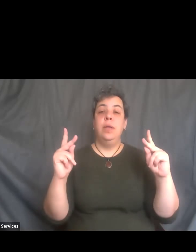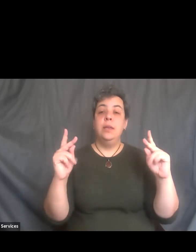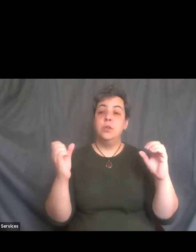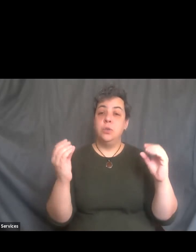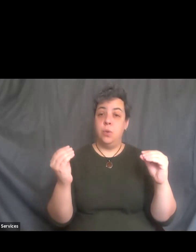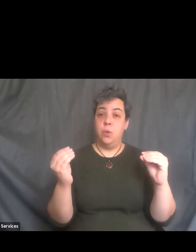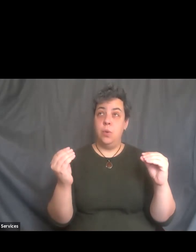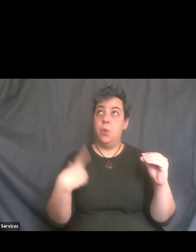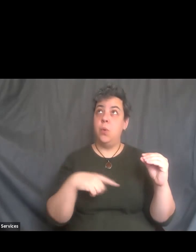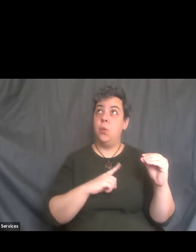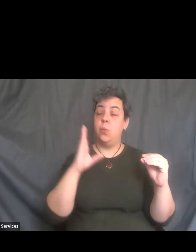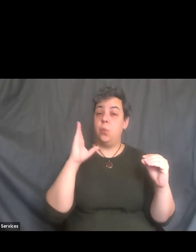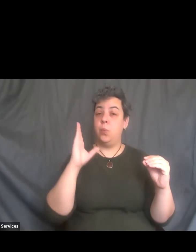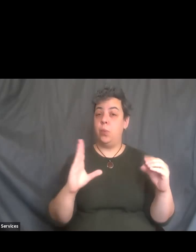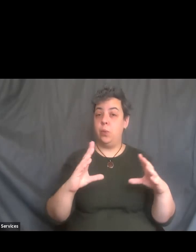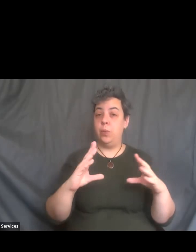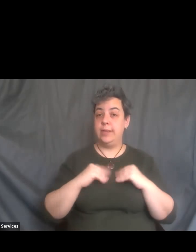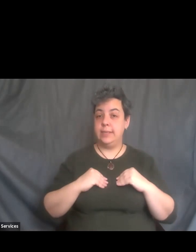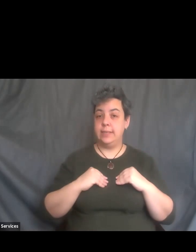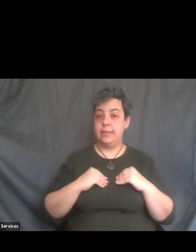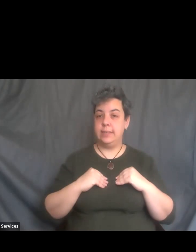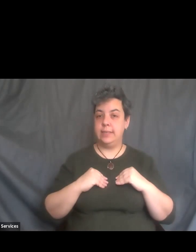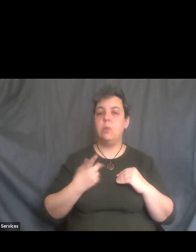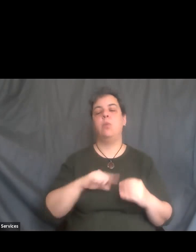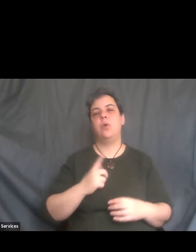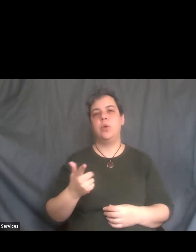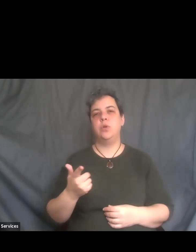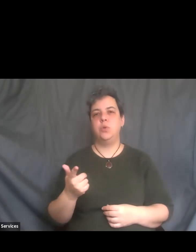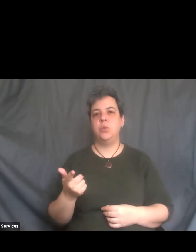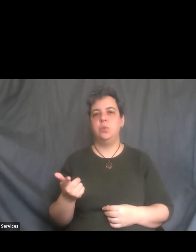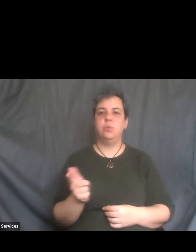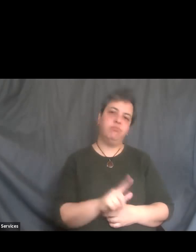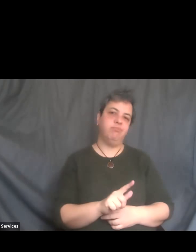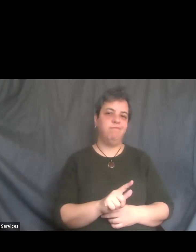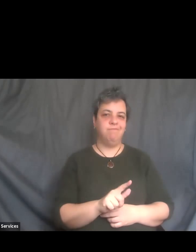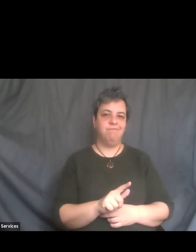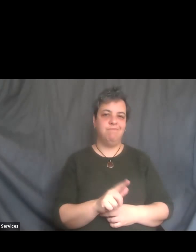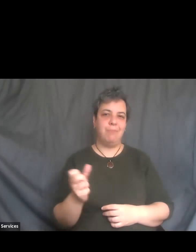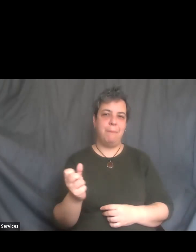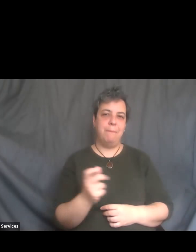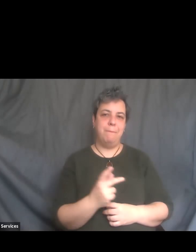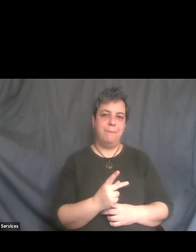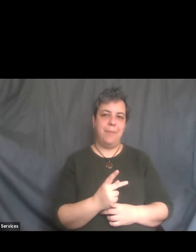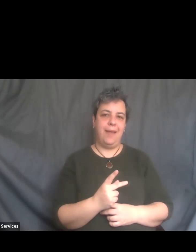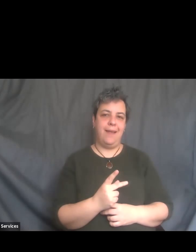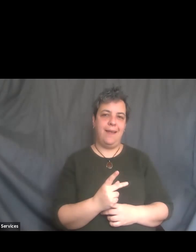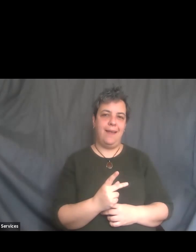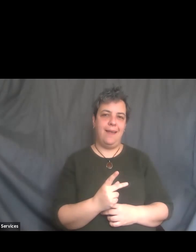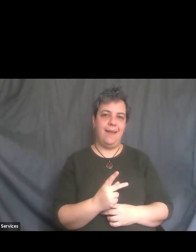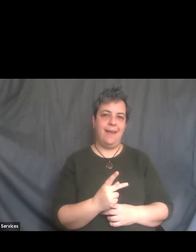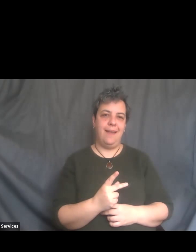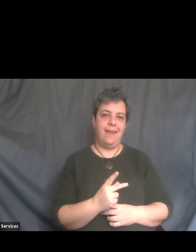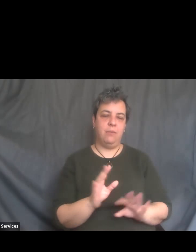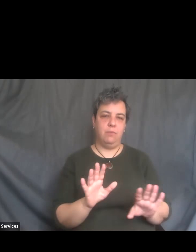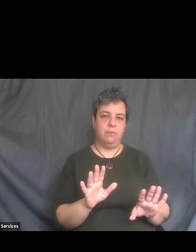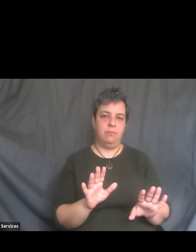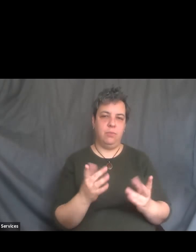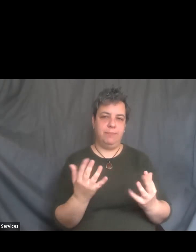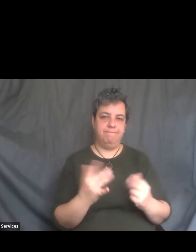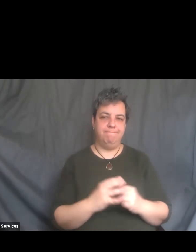we're going to switch back now to, hold on one